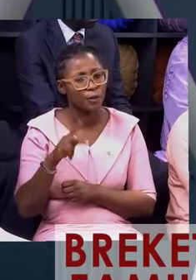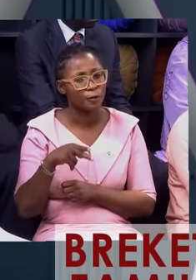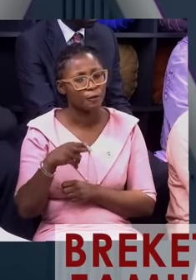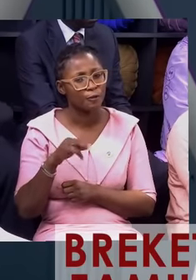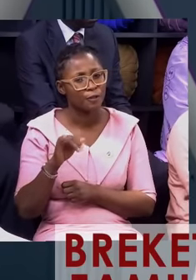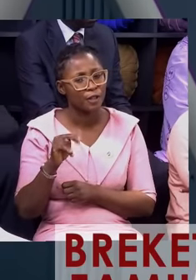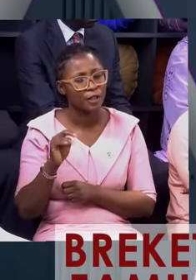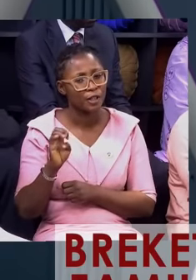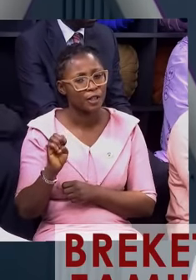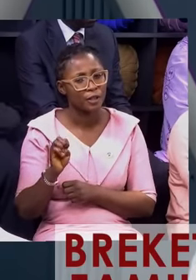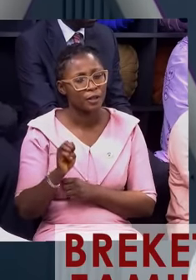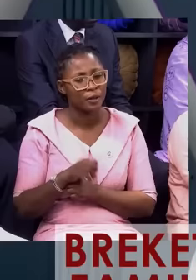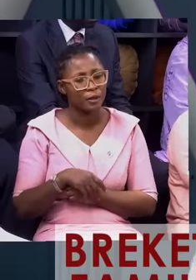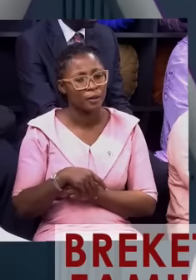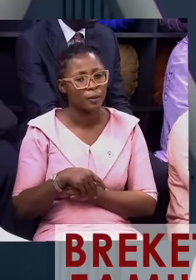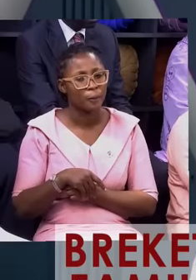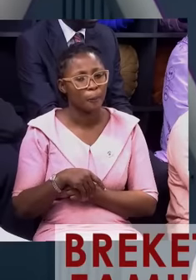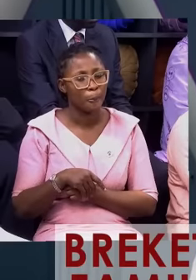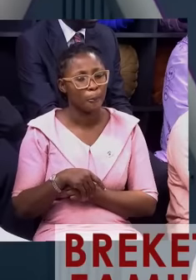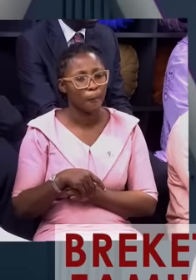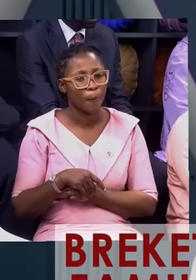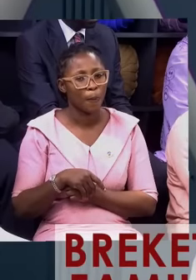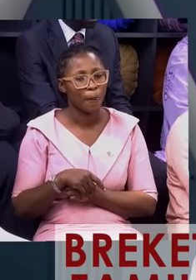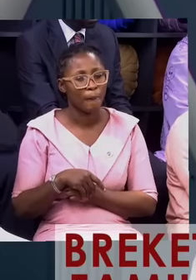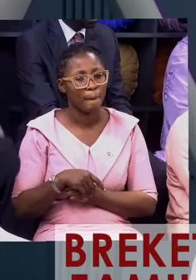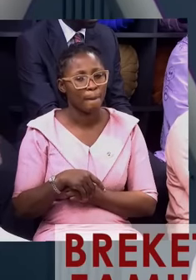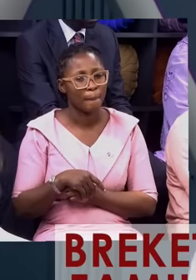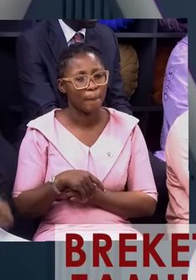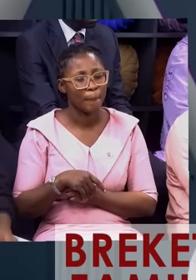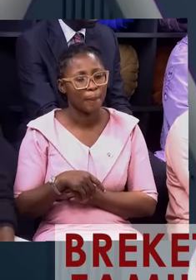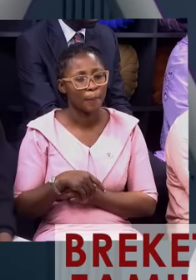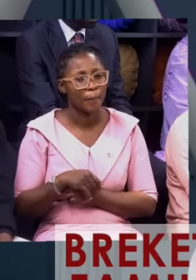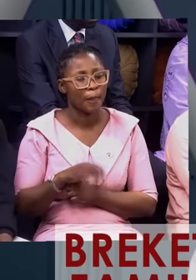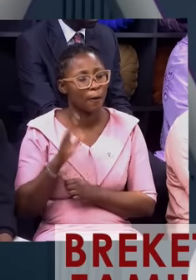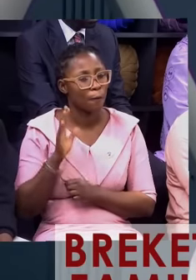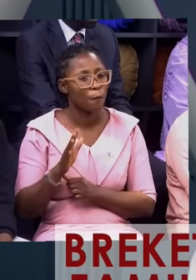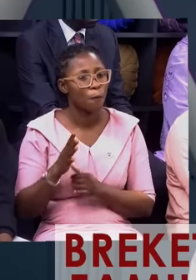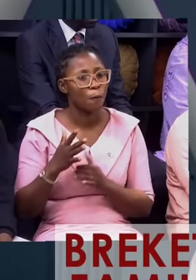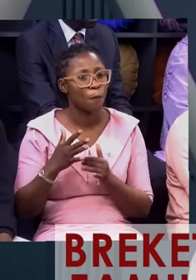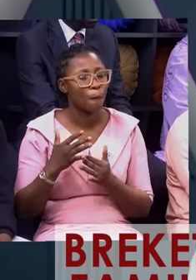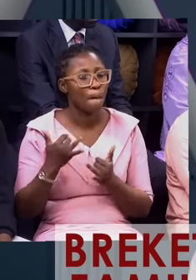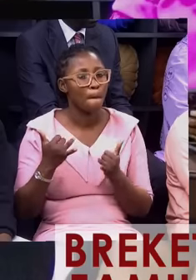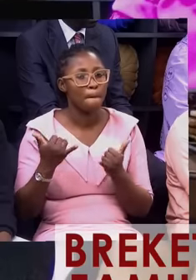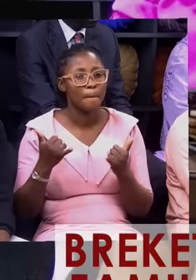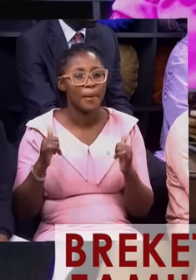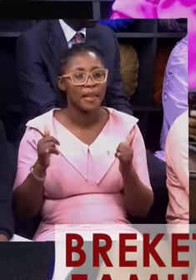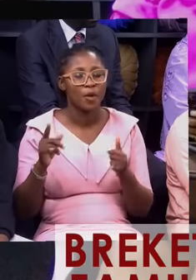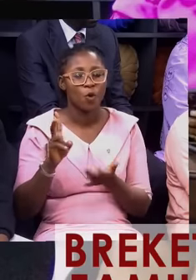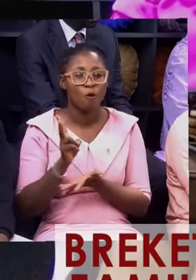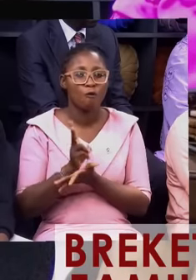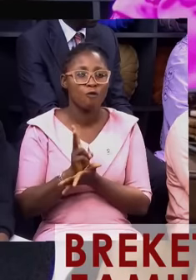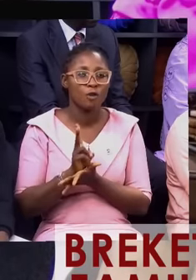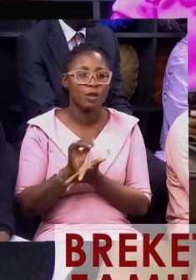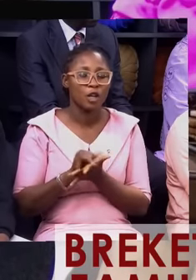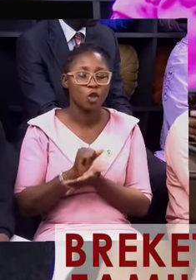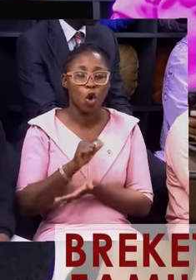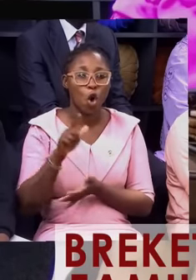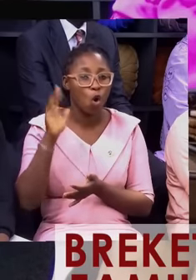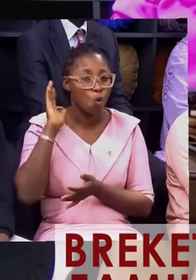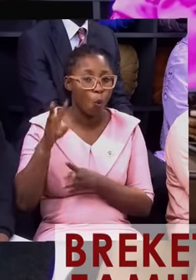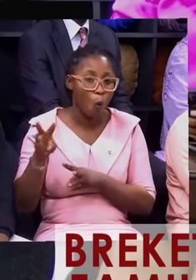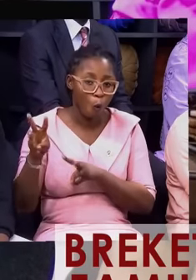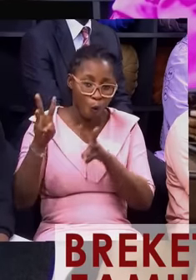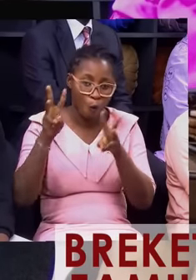Joseph Josephine yes I go play one video where all of us go